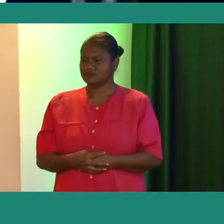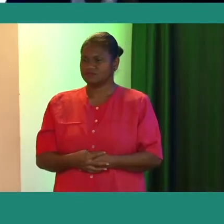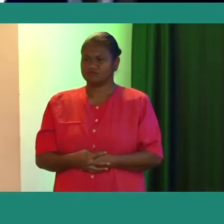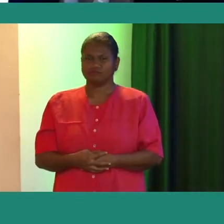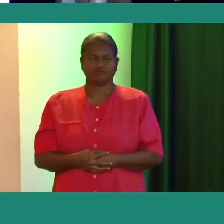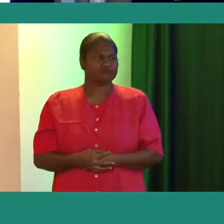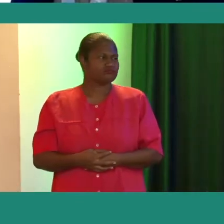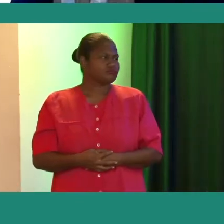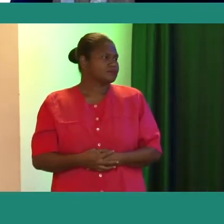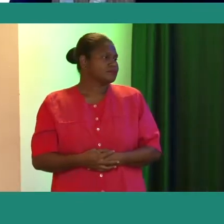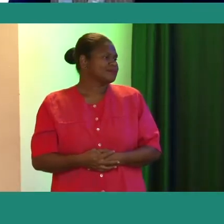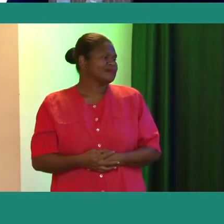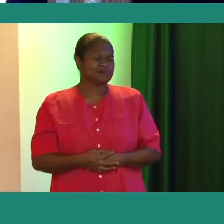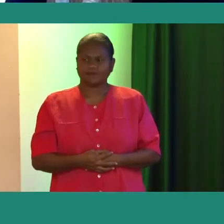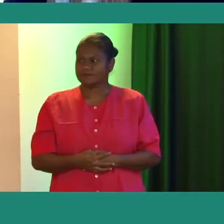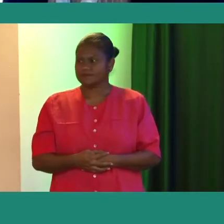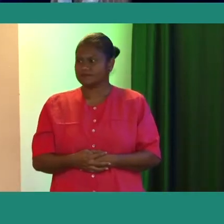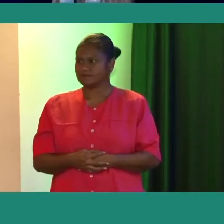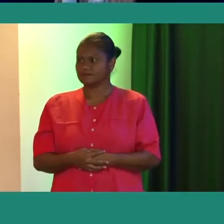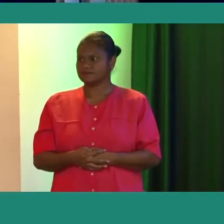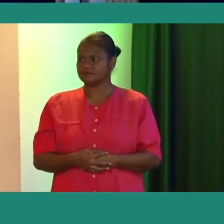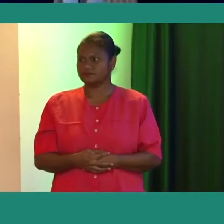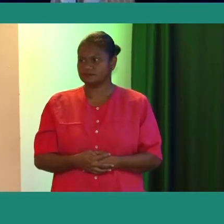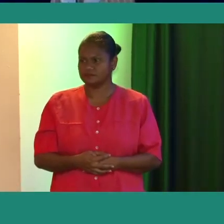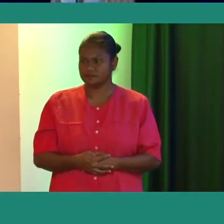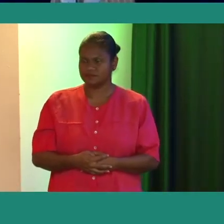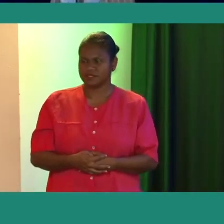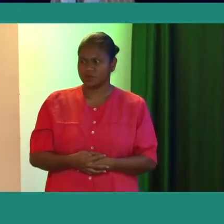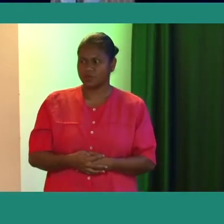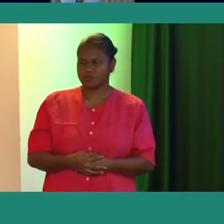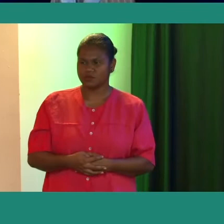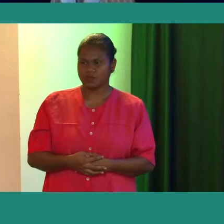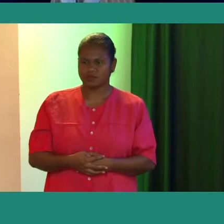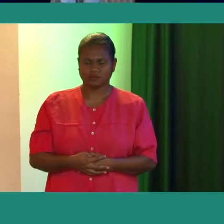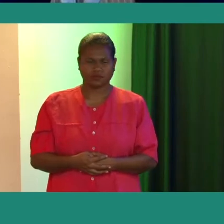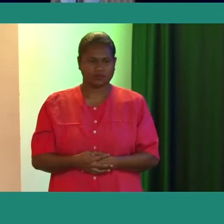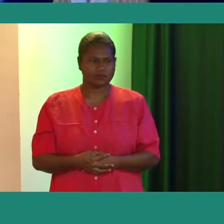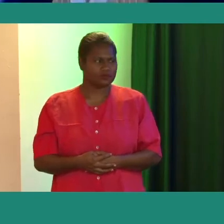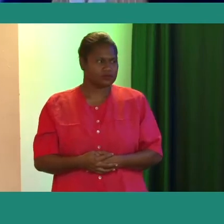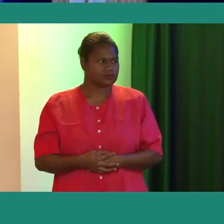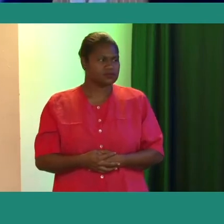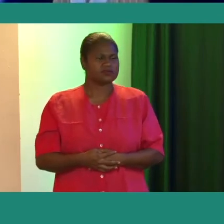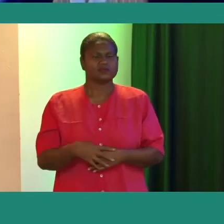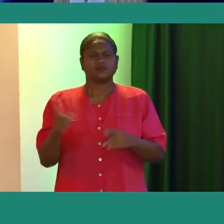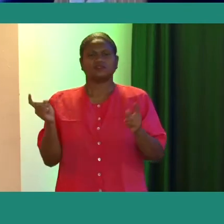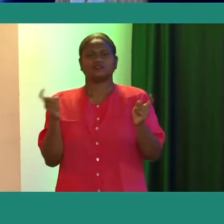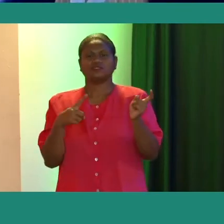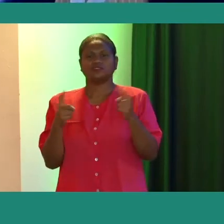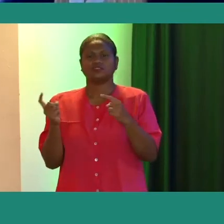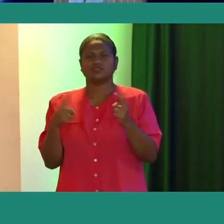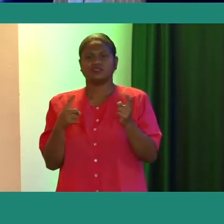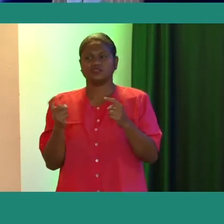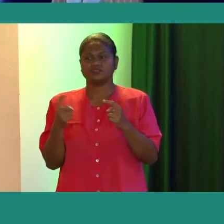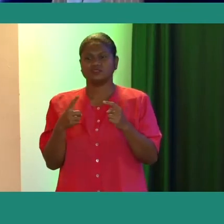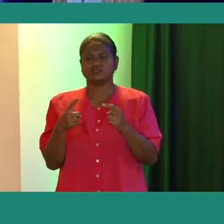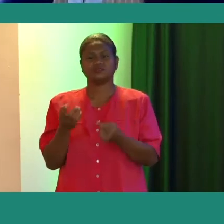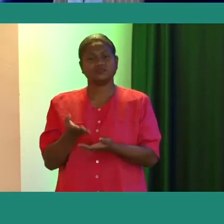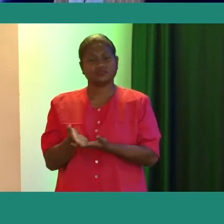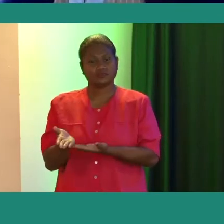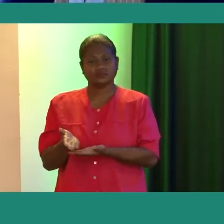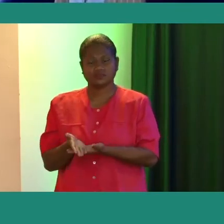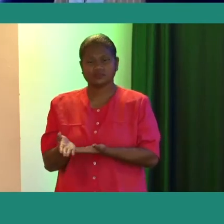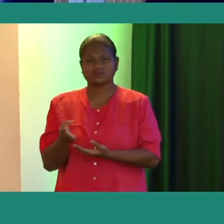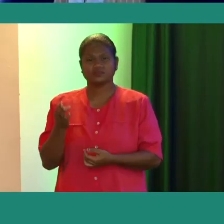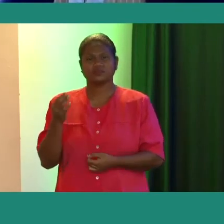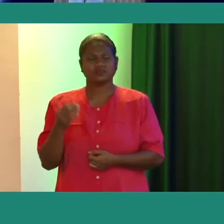I think this is the question for Mr. Ginis. With the challenges that you shared in your presentation, is there